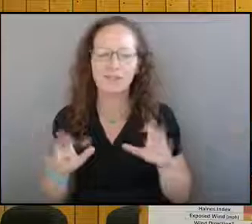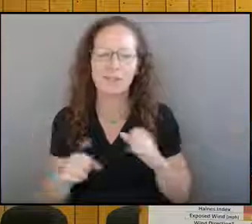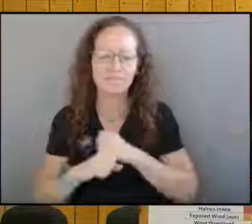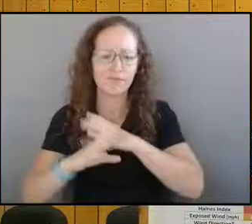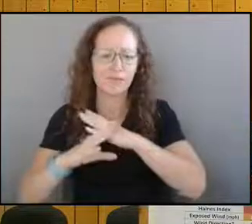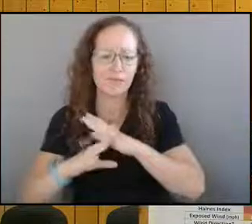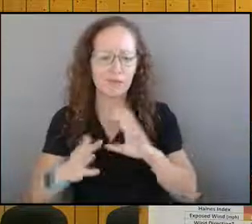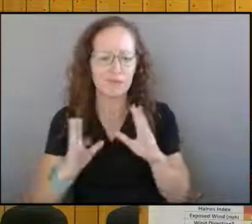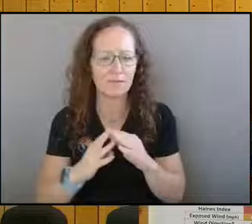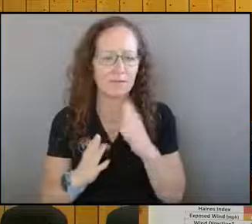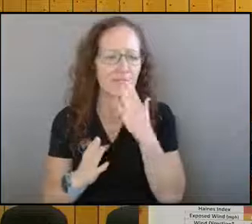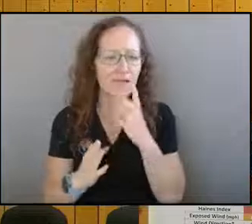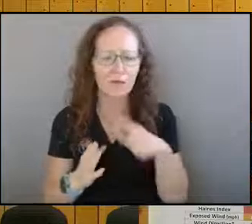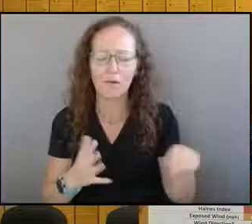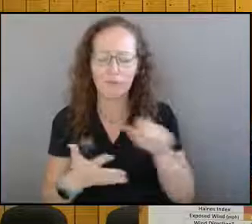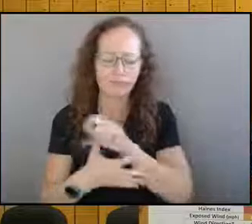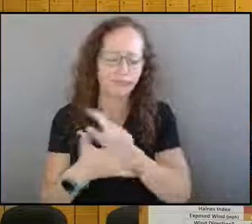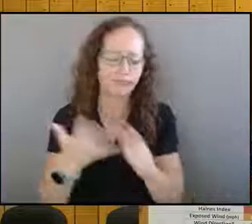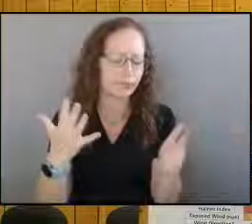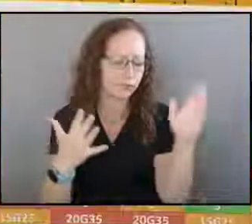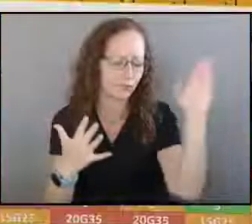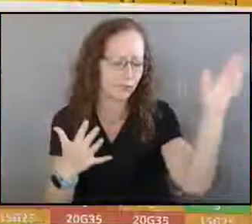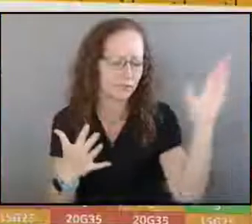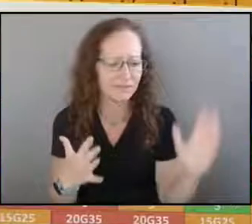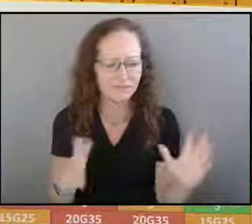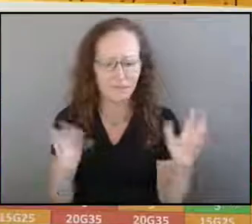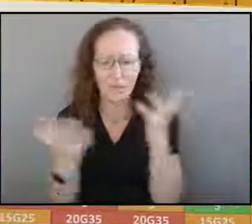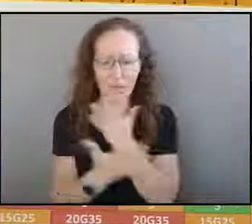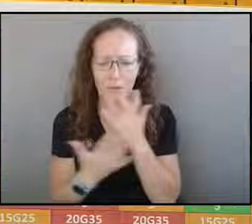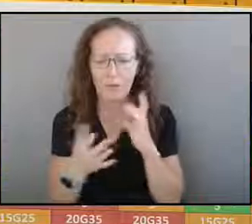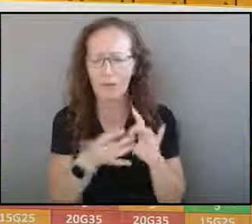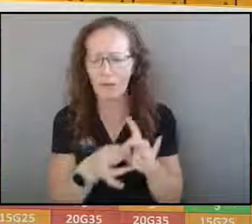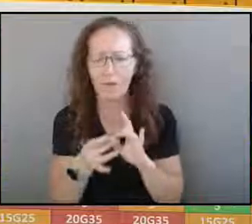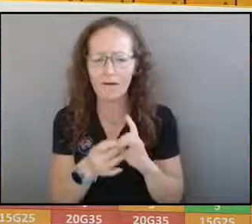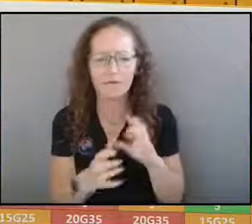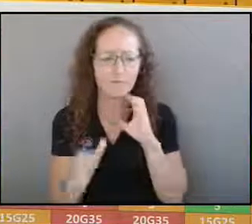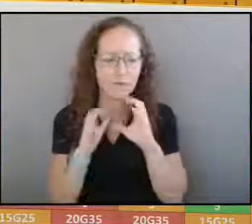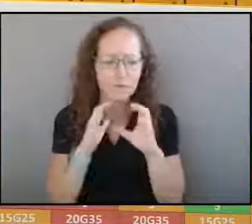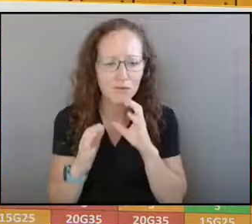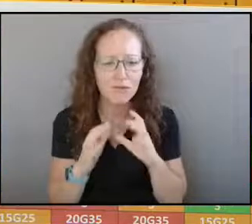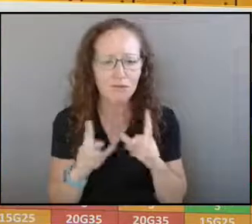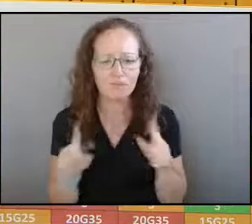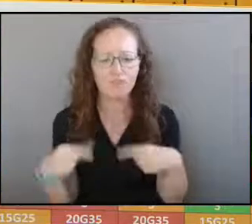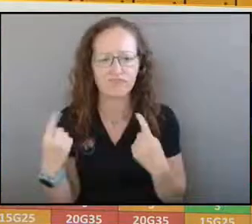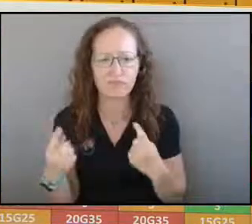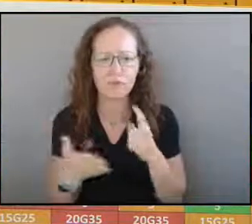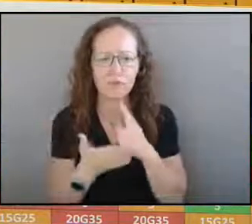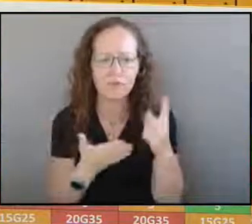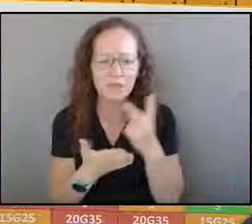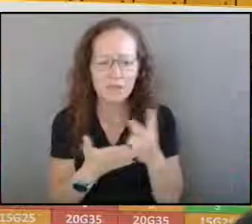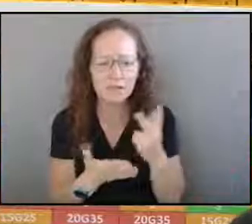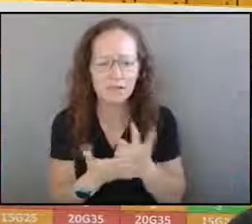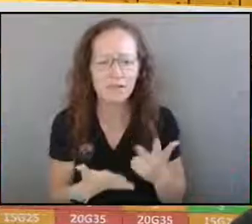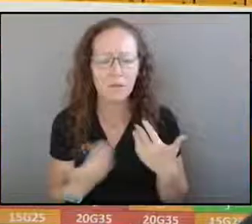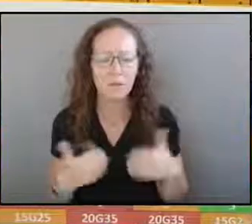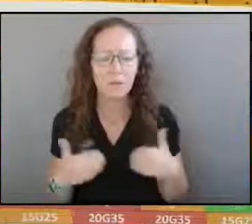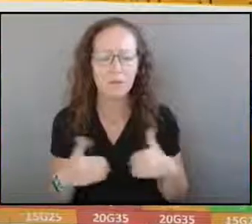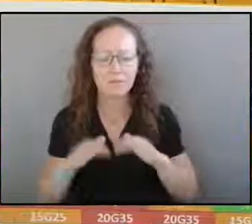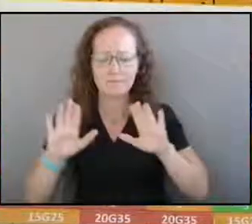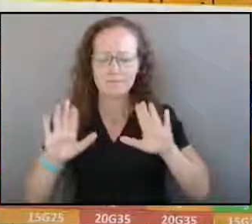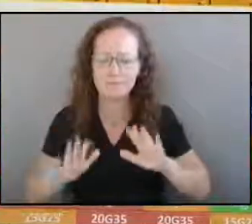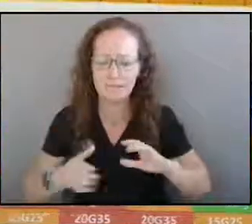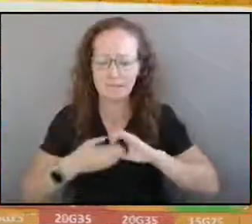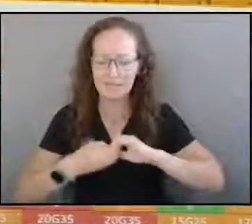amazing presentations and the coordination, the communication that we've been doing for weeks now. It's amazing relationships that we have built